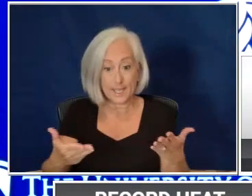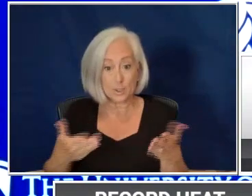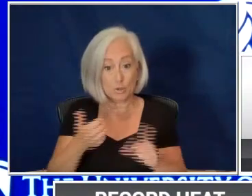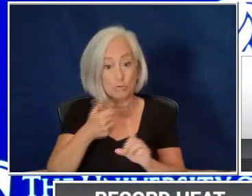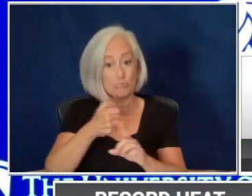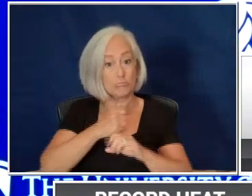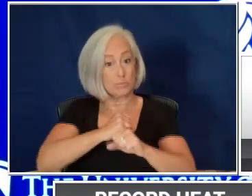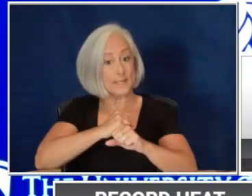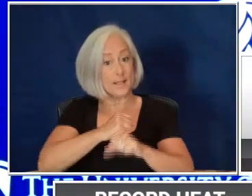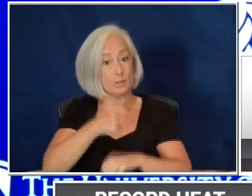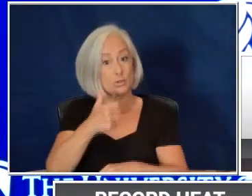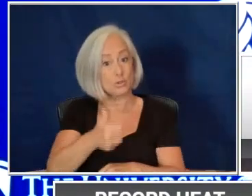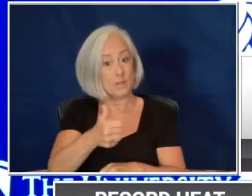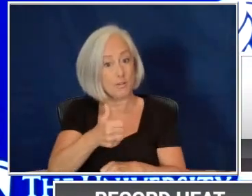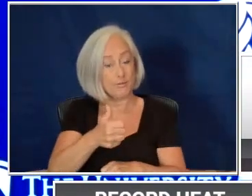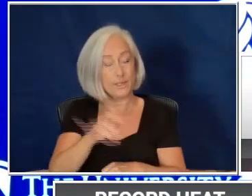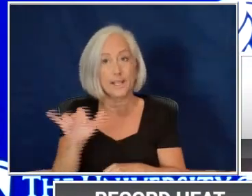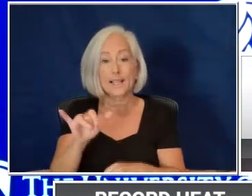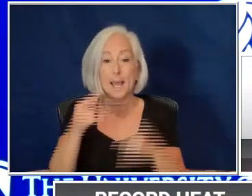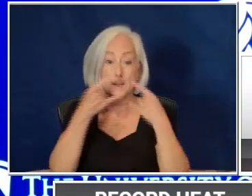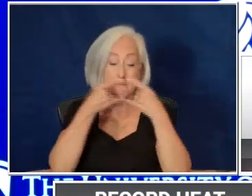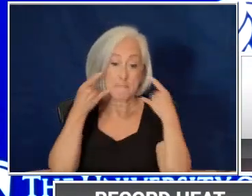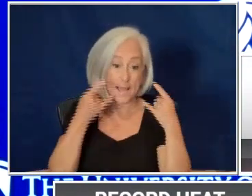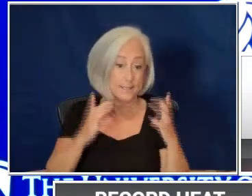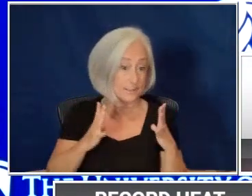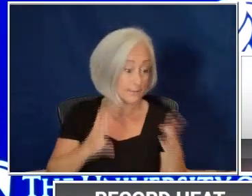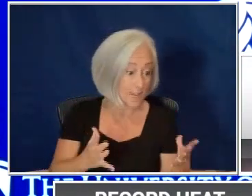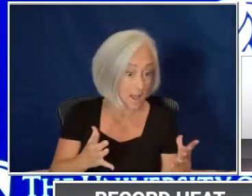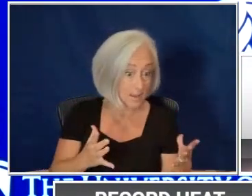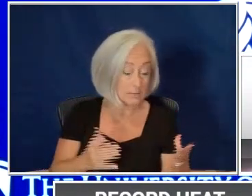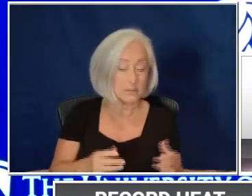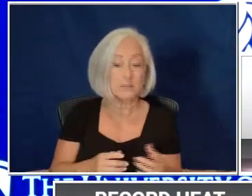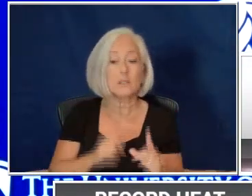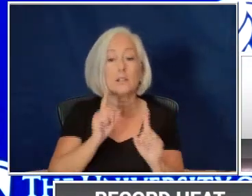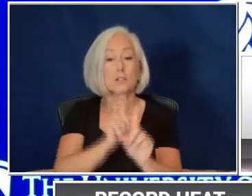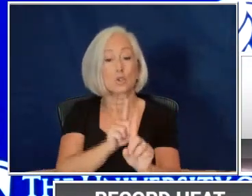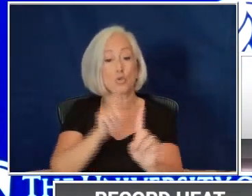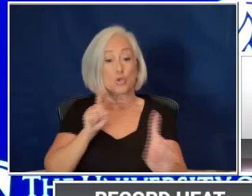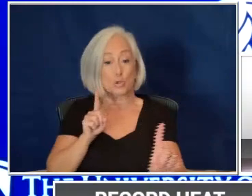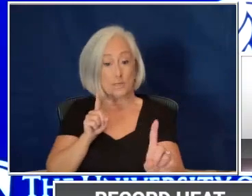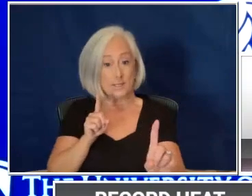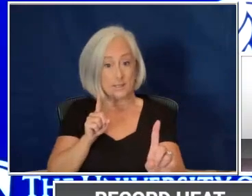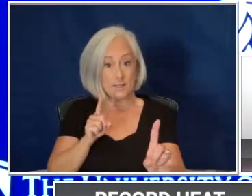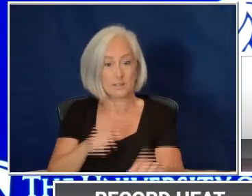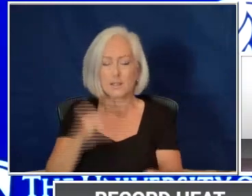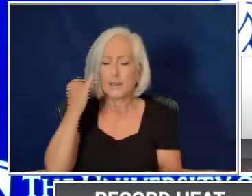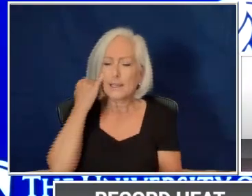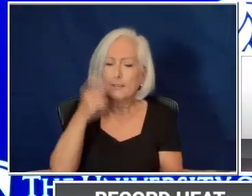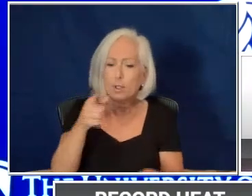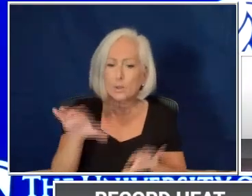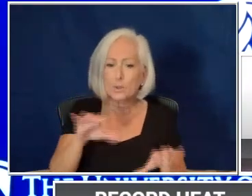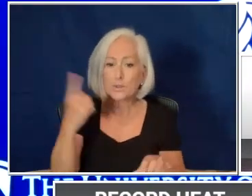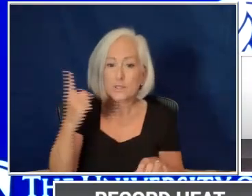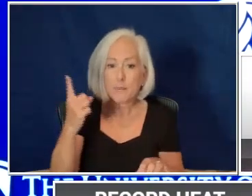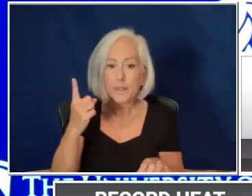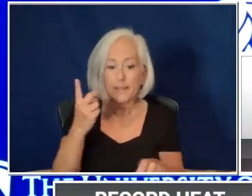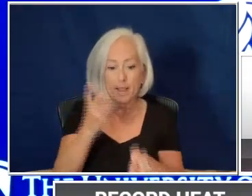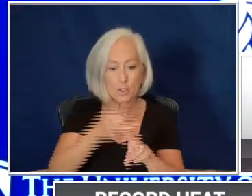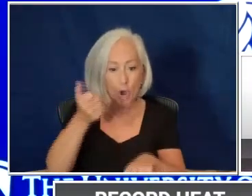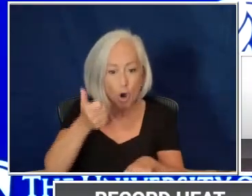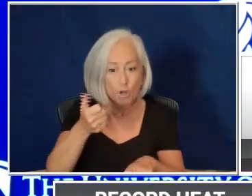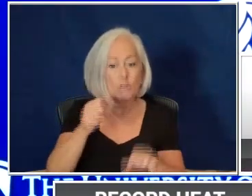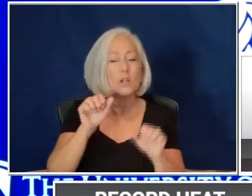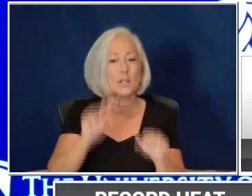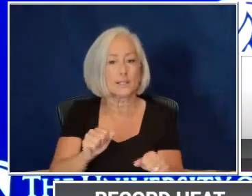is always okay, but also trying to distance. If you're doing something that's going to be harder than others, frequent hand hygiene as well. And